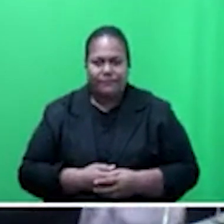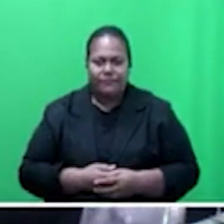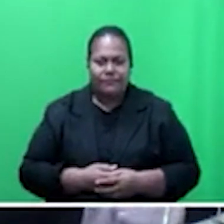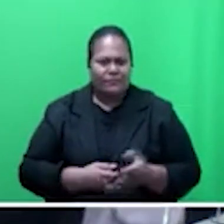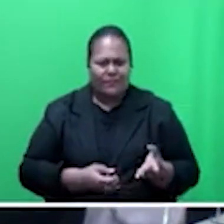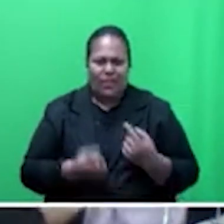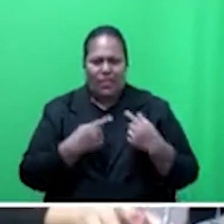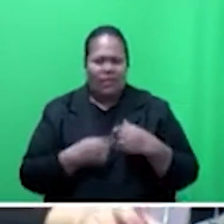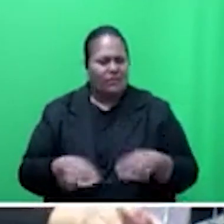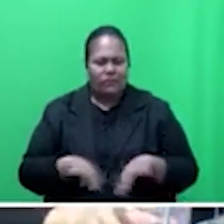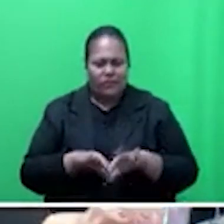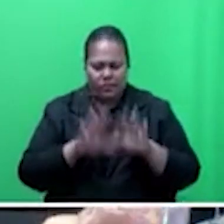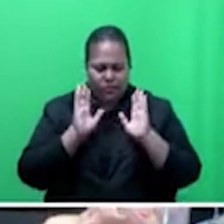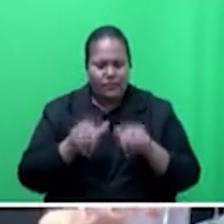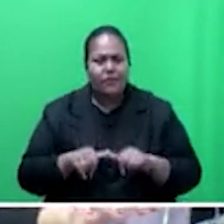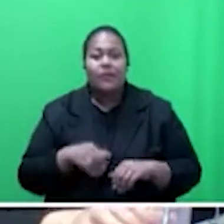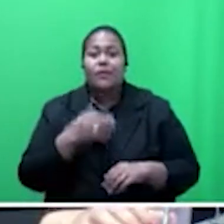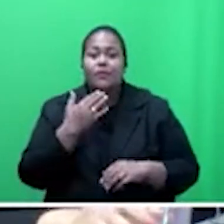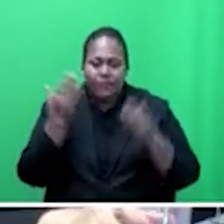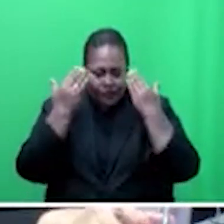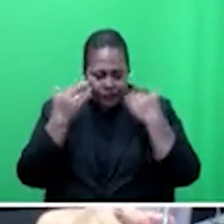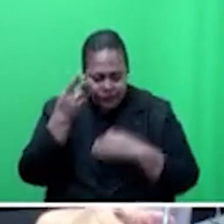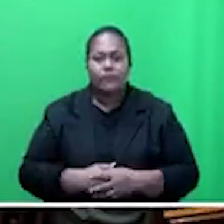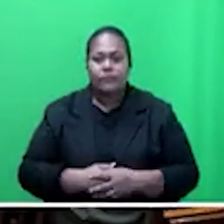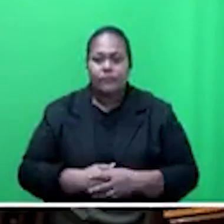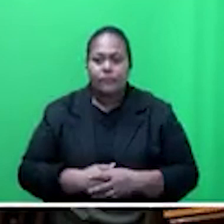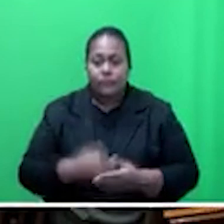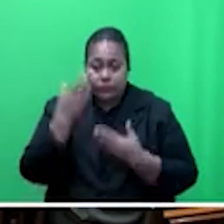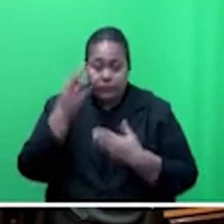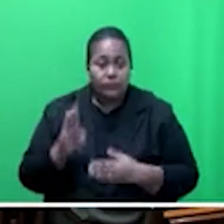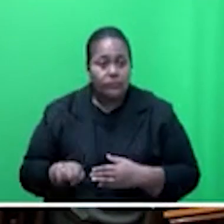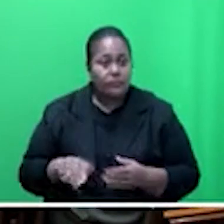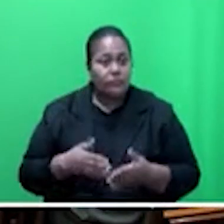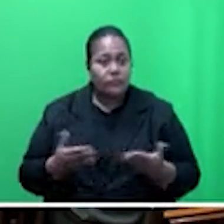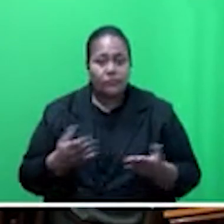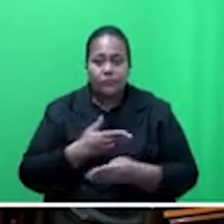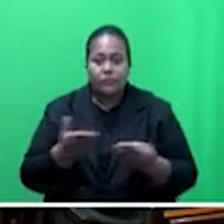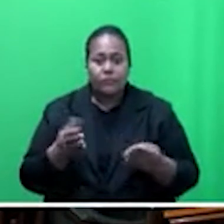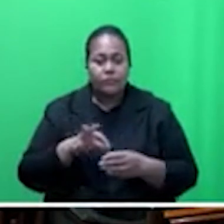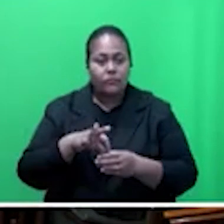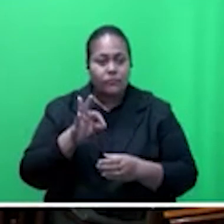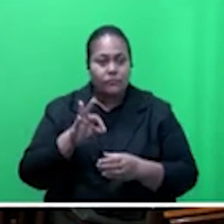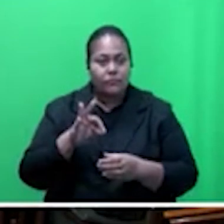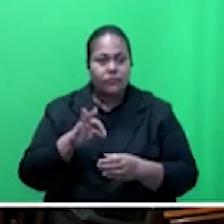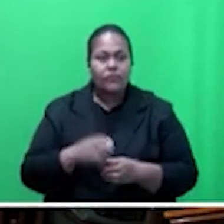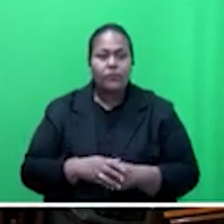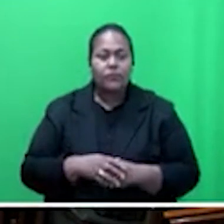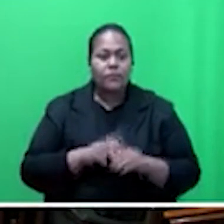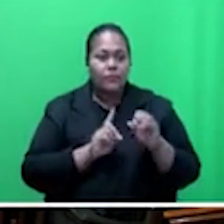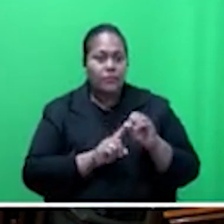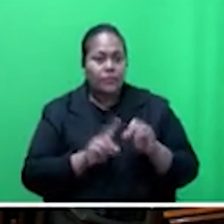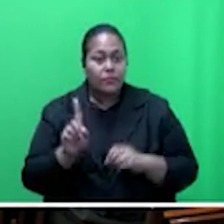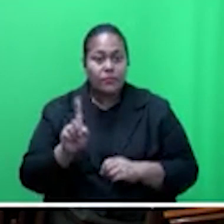actually. So, Mr. Speaker, sir. Honourable members, the Parliament will now vote. The question